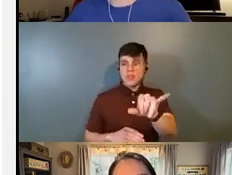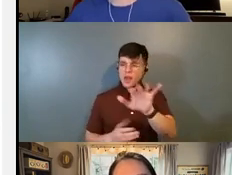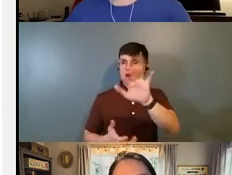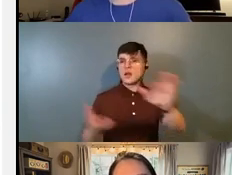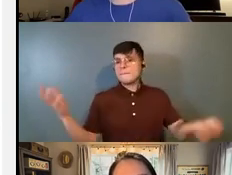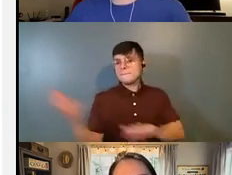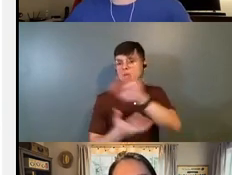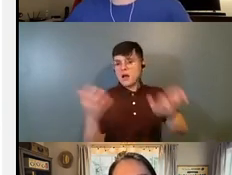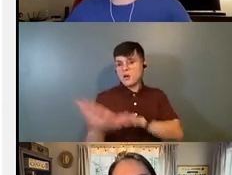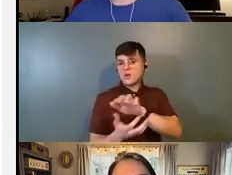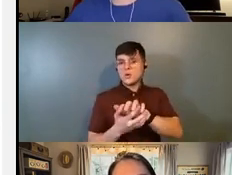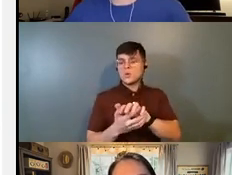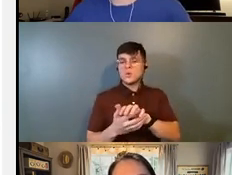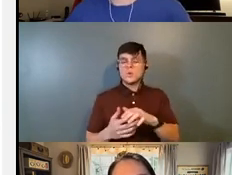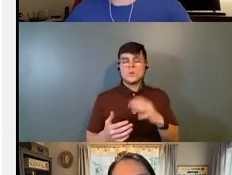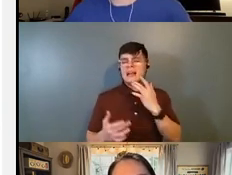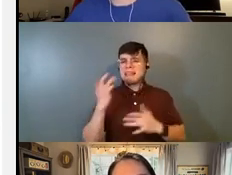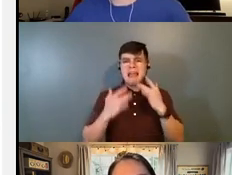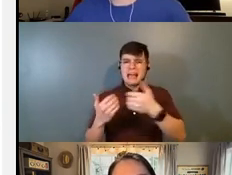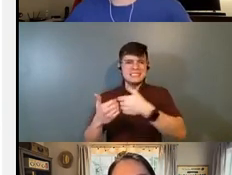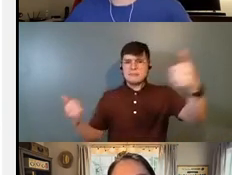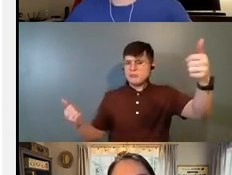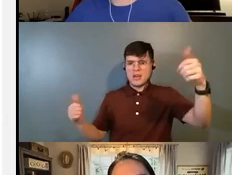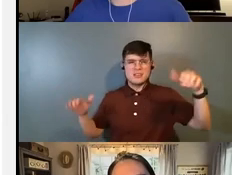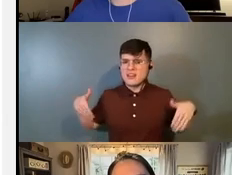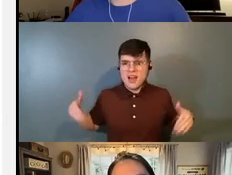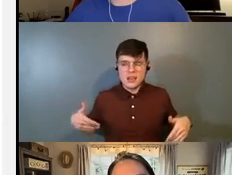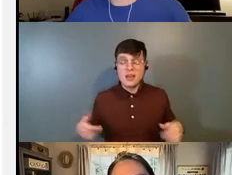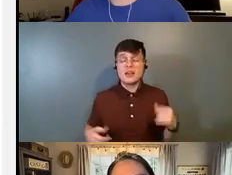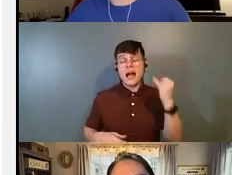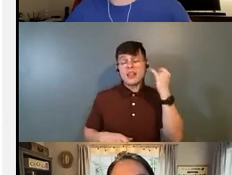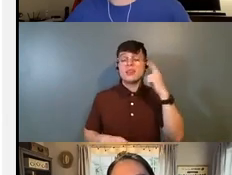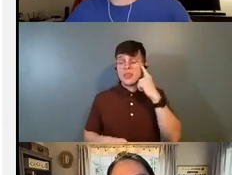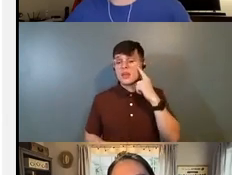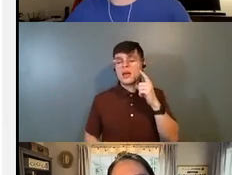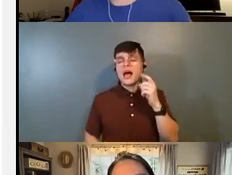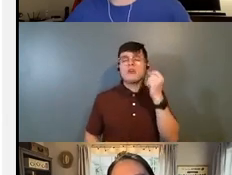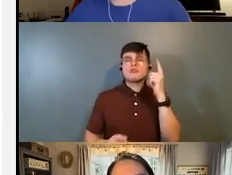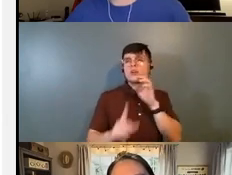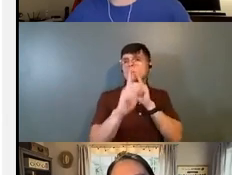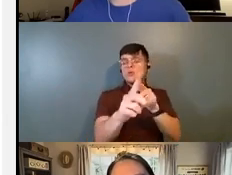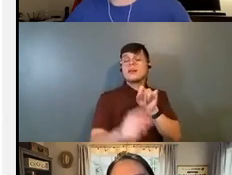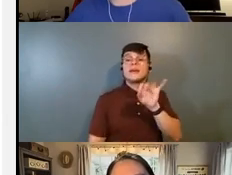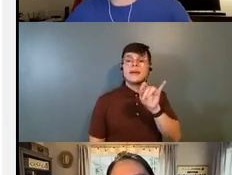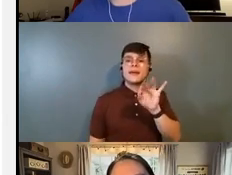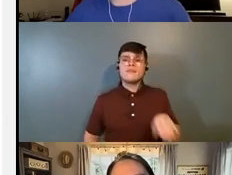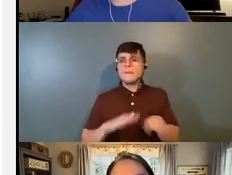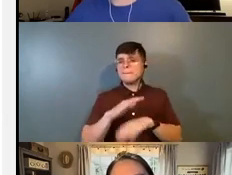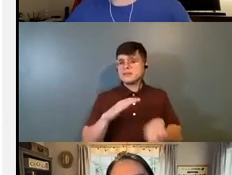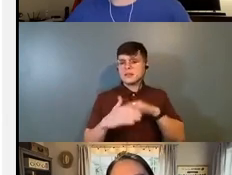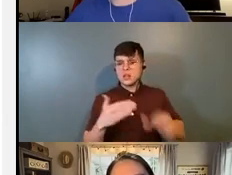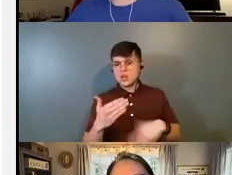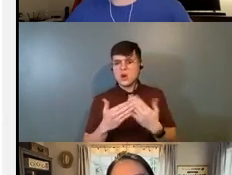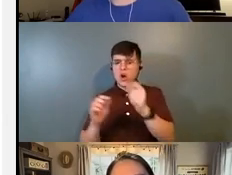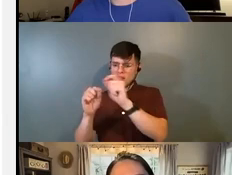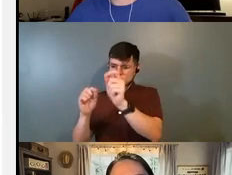the whole, there's lack of separation. But yeah, yeah. If you get a group, I think I see where you're going. Like if this is all, basically if all the checkboxes and